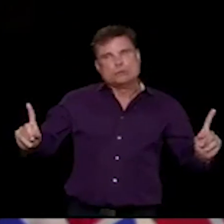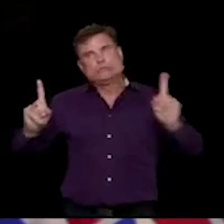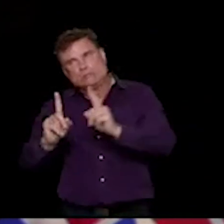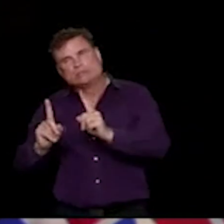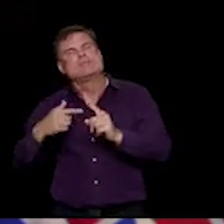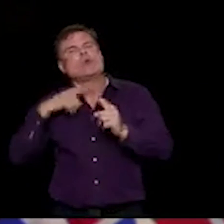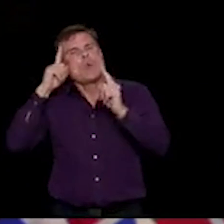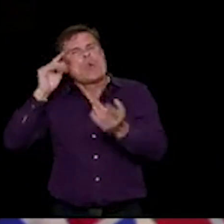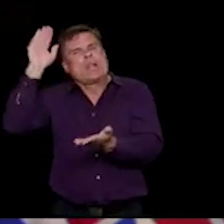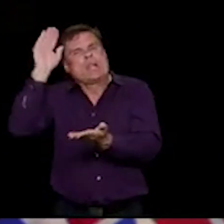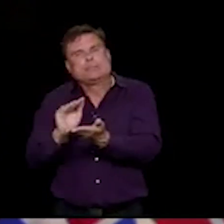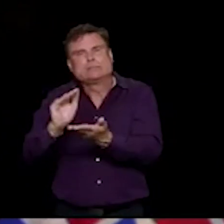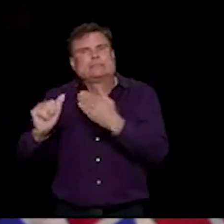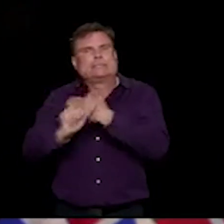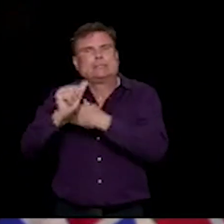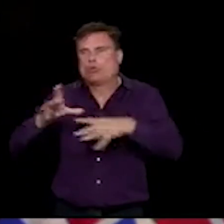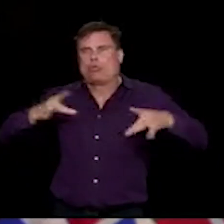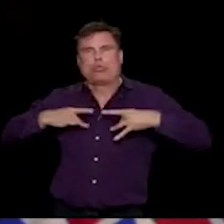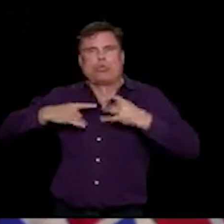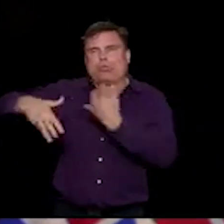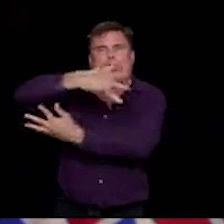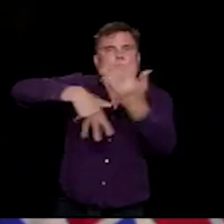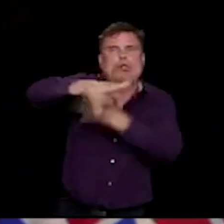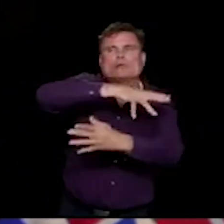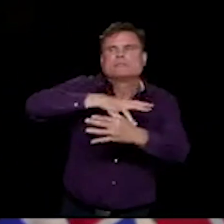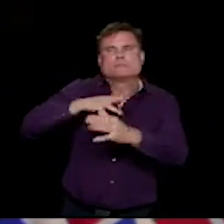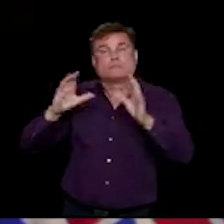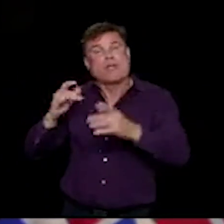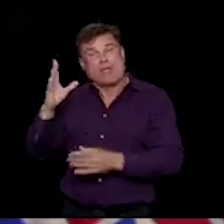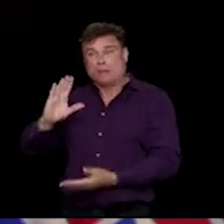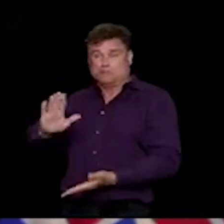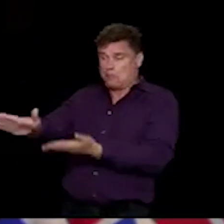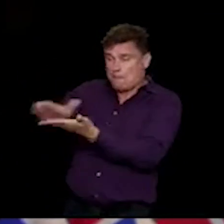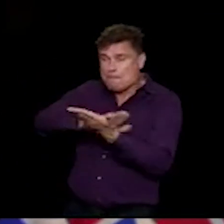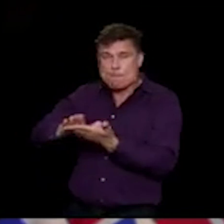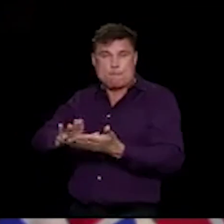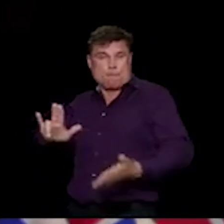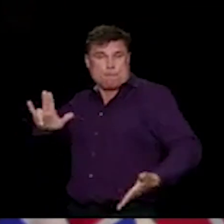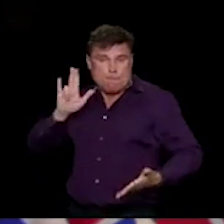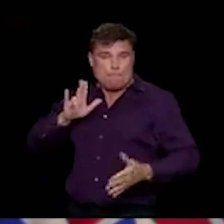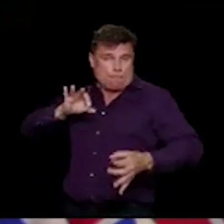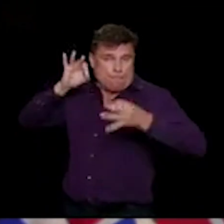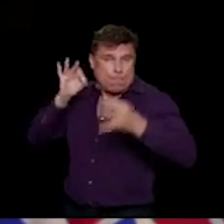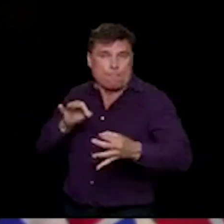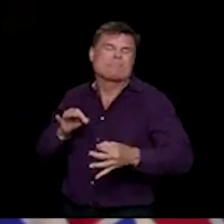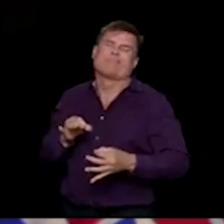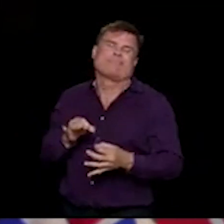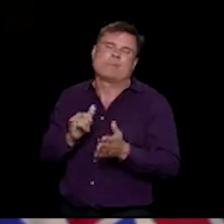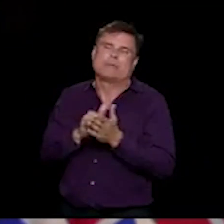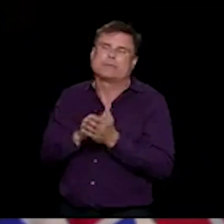a small number of other students, so that we're not potentially exposing many, many others in different areas of the